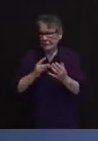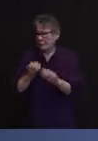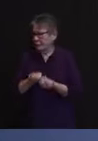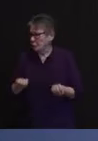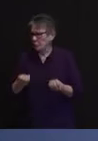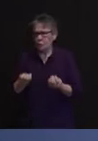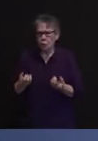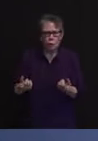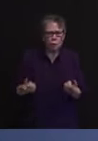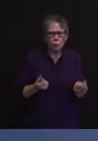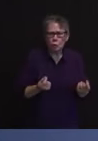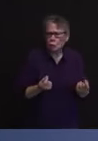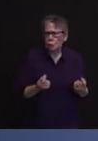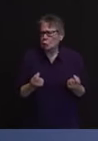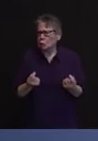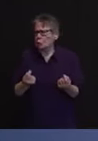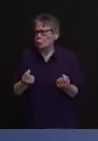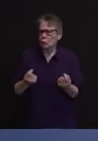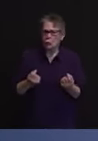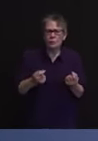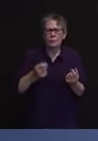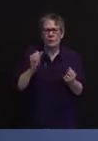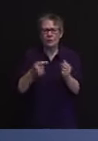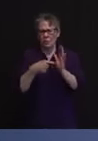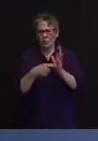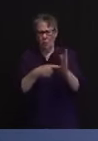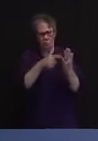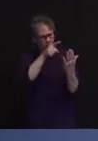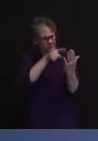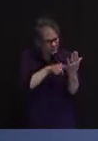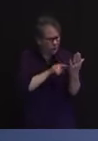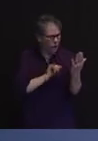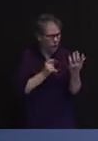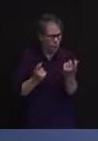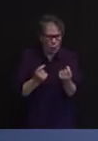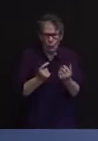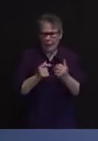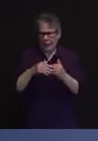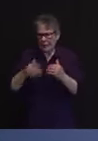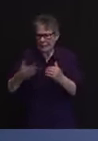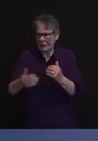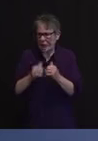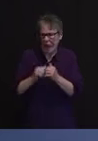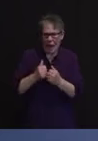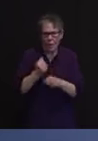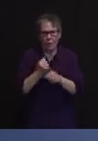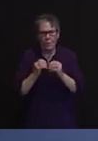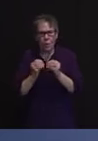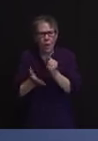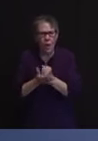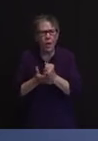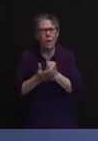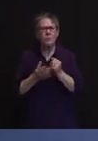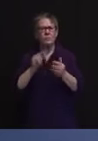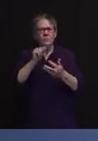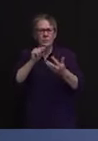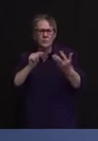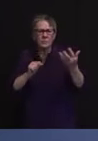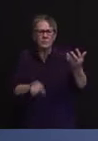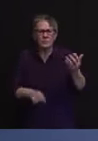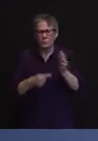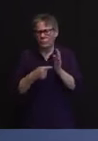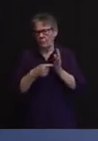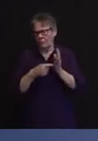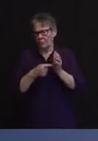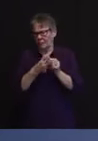adapted for New Jersey from University of Pittsburgh Department of Critical Care Medicine, their policy, and